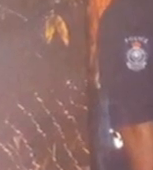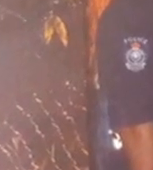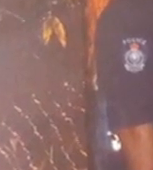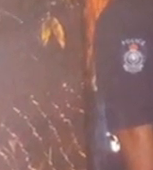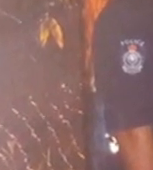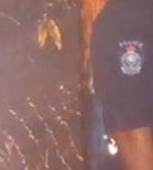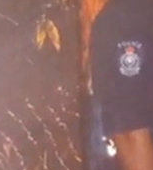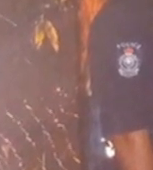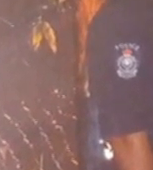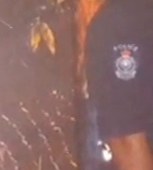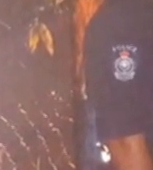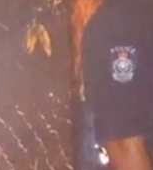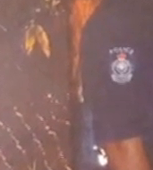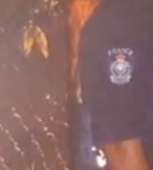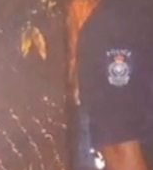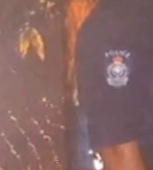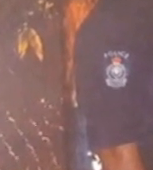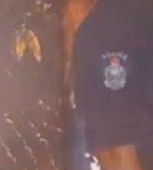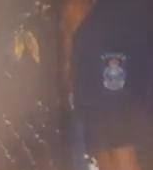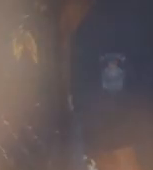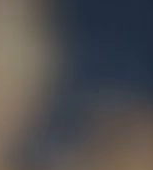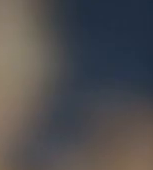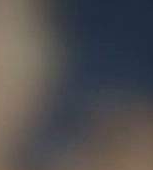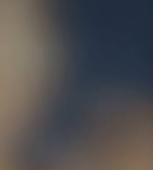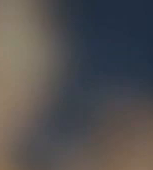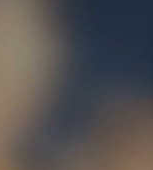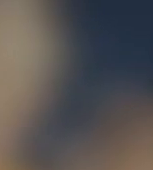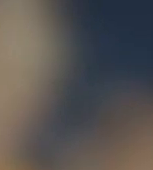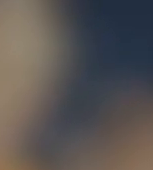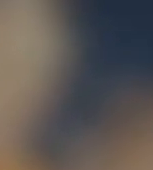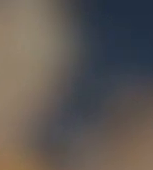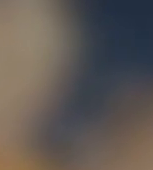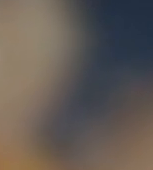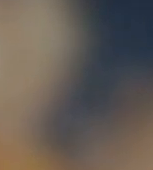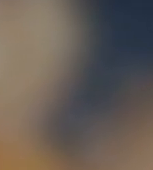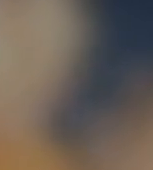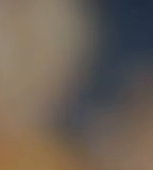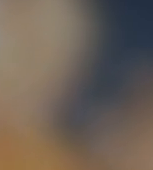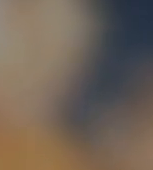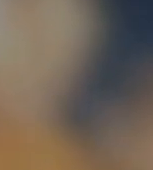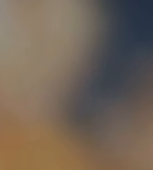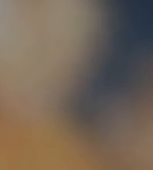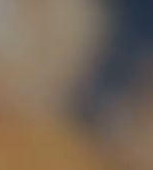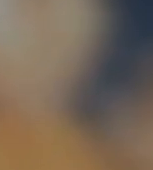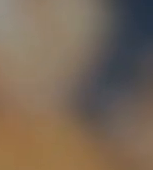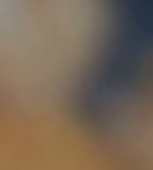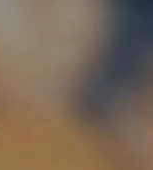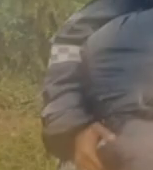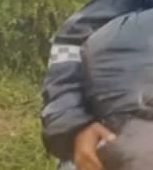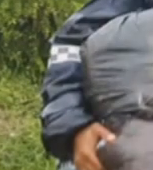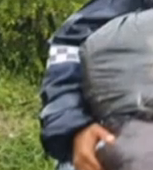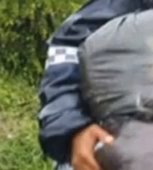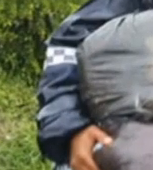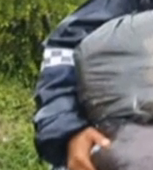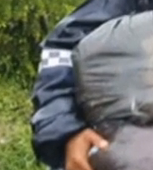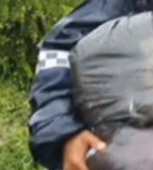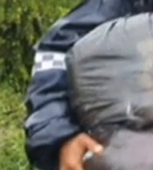shot of the day, police officers have been commended for their efforts in rescuing people in vulnerable areas during the